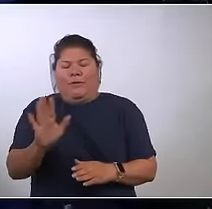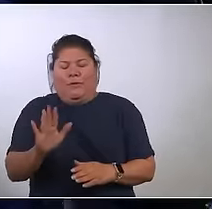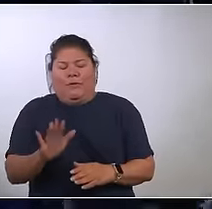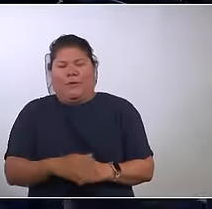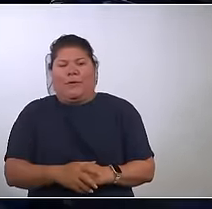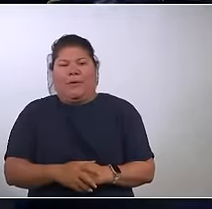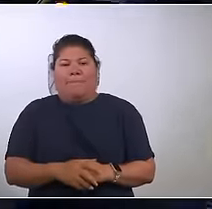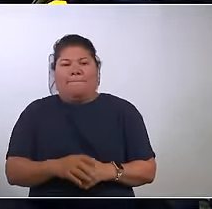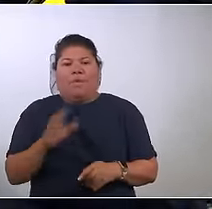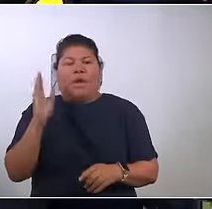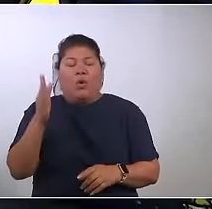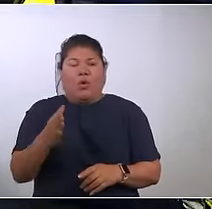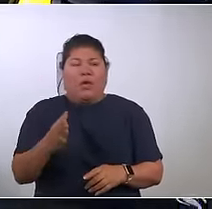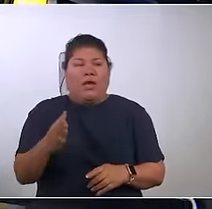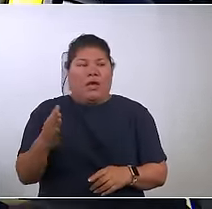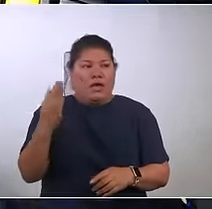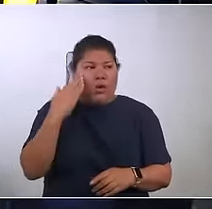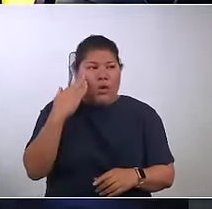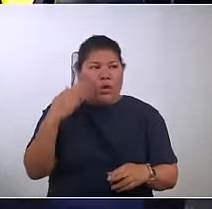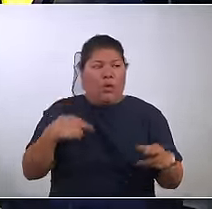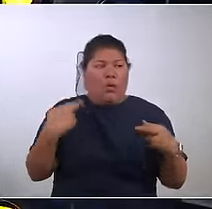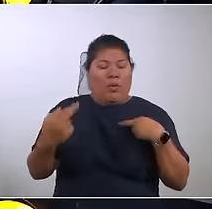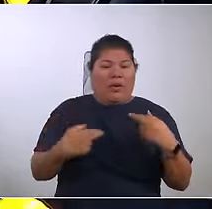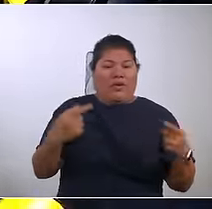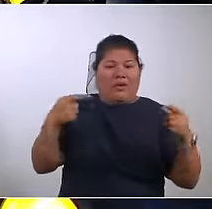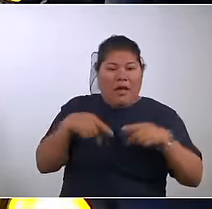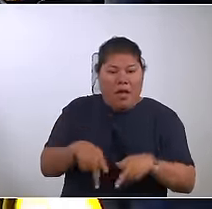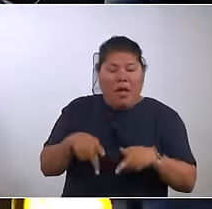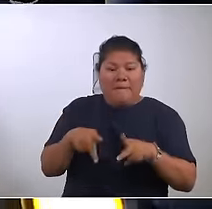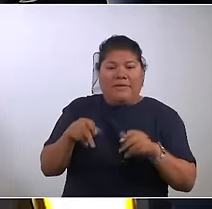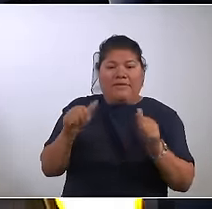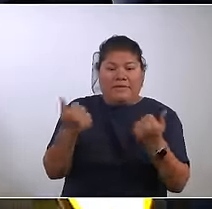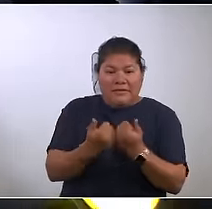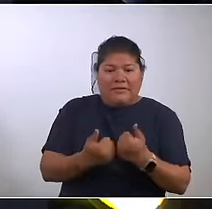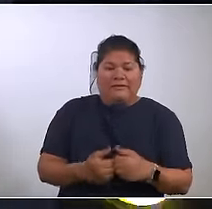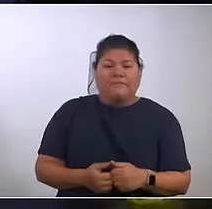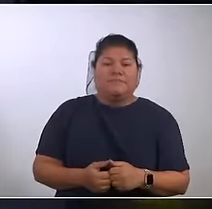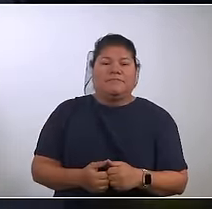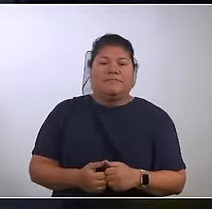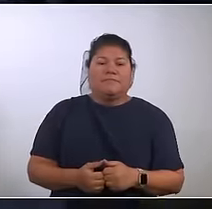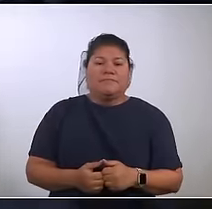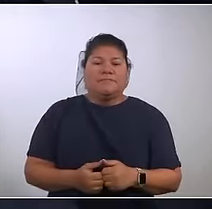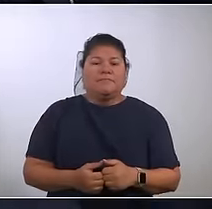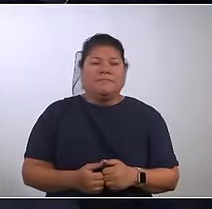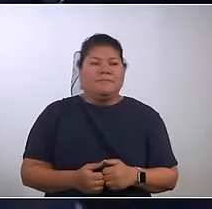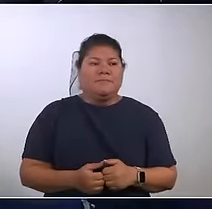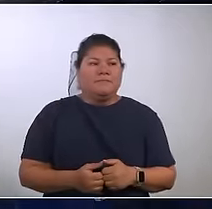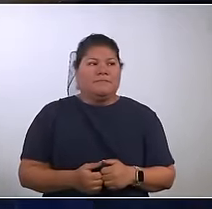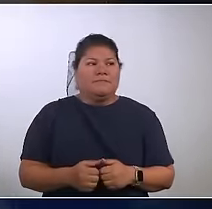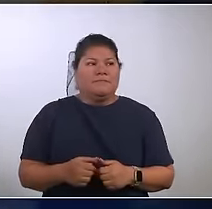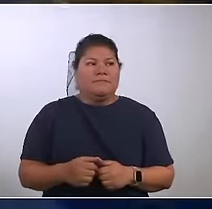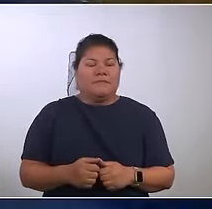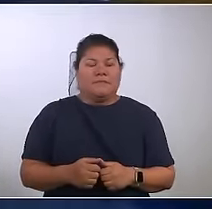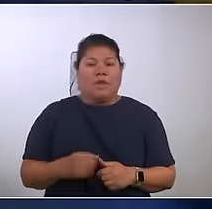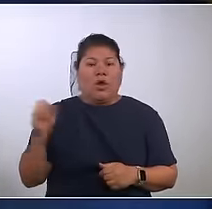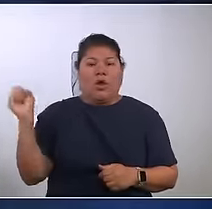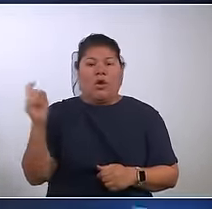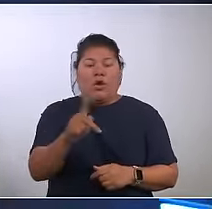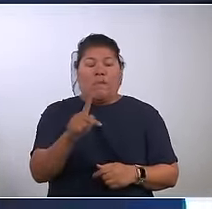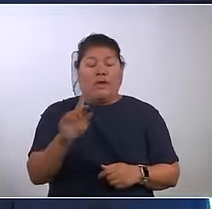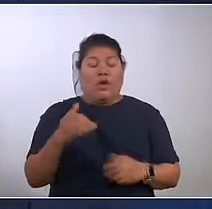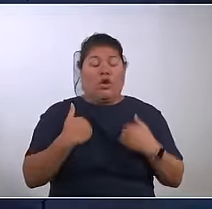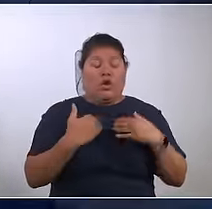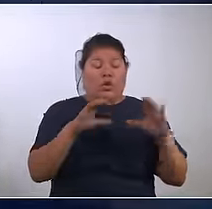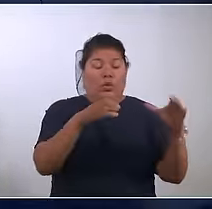no solo sucede we aquí. Really know the revival has happened in the apostolic assembly. Sabemos que sucede el avivamiento when en la you asamblea can go back apostólica. To your youth